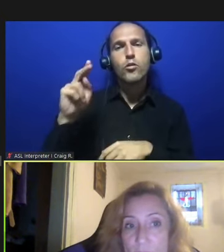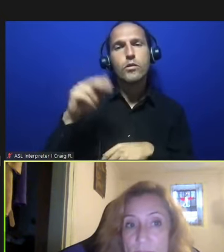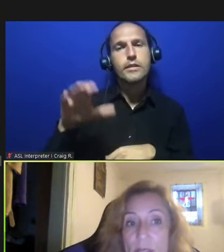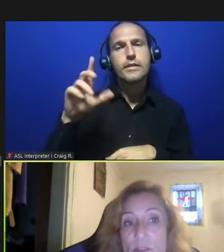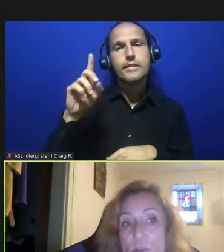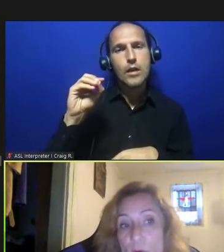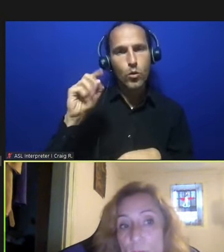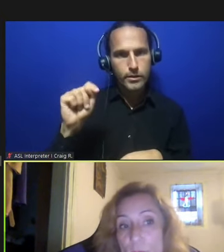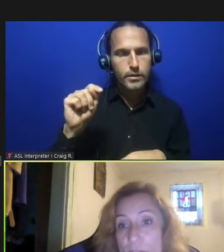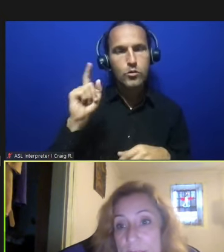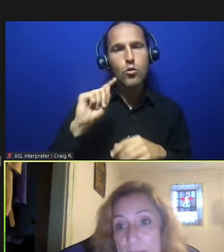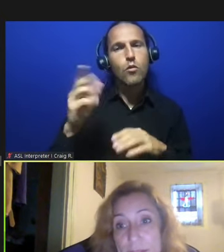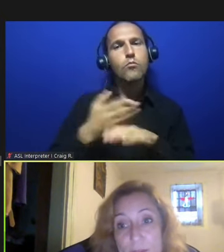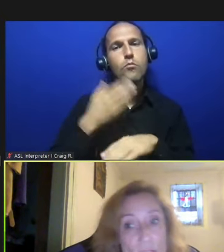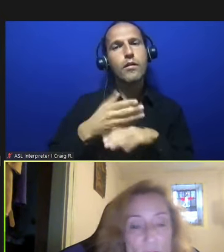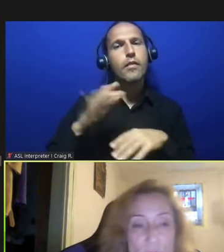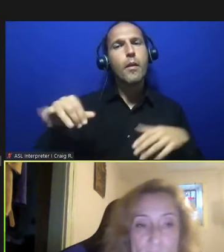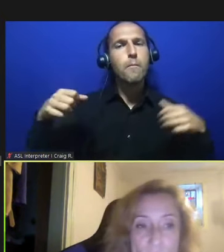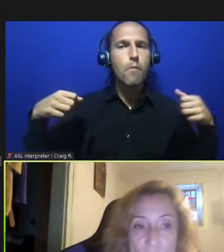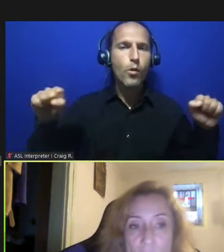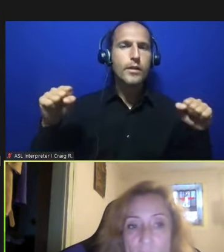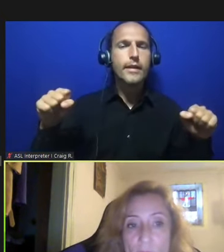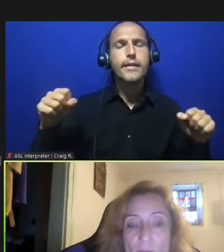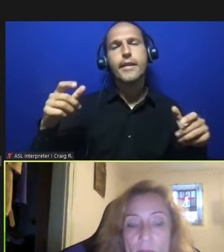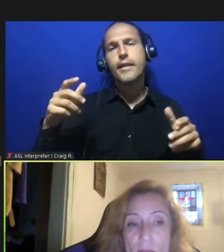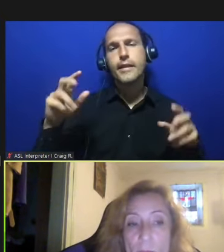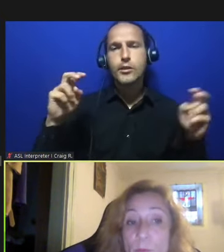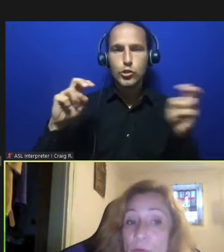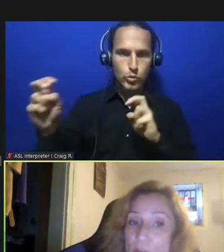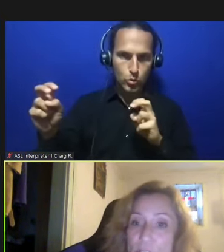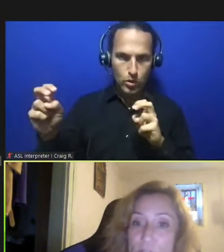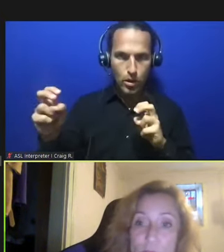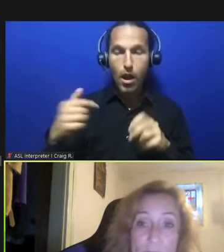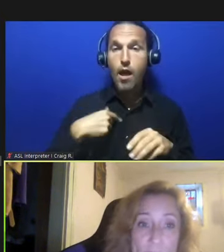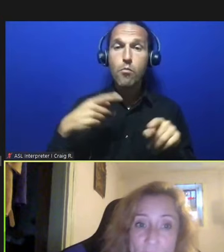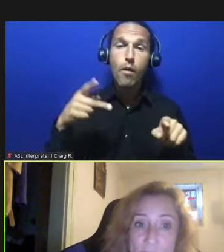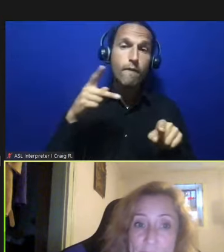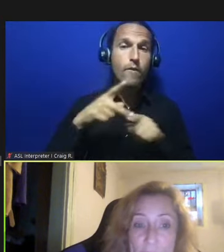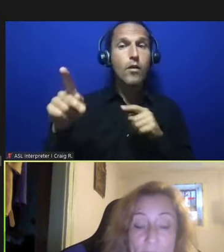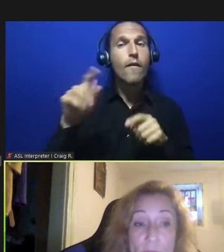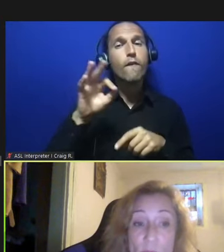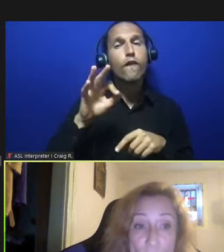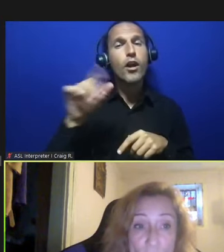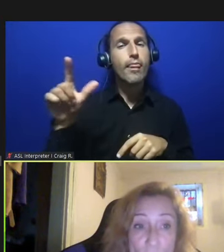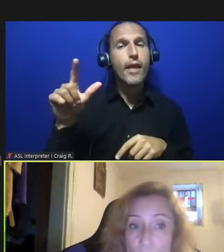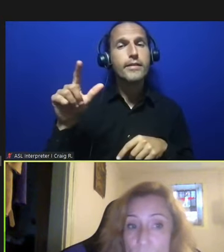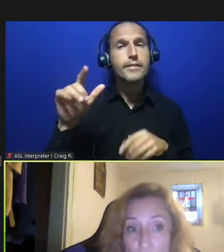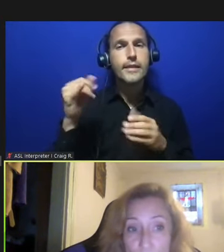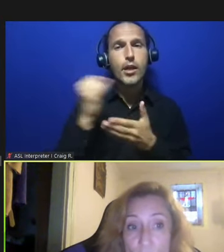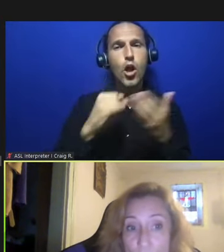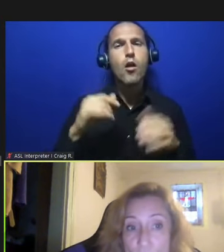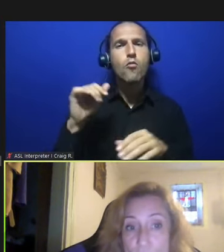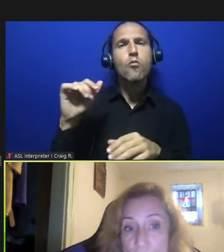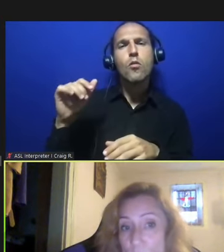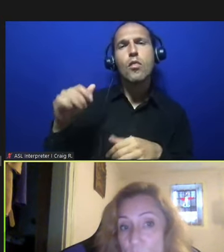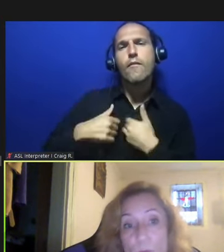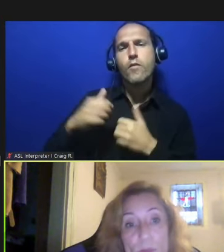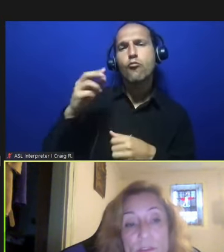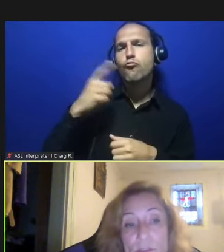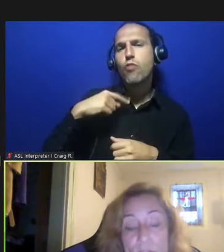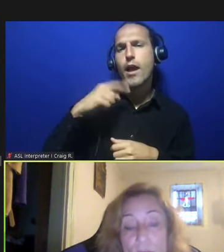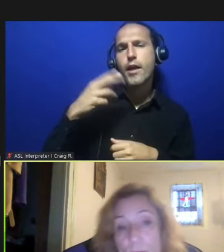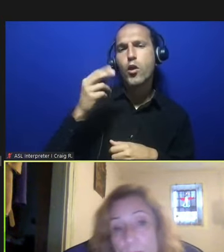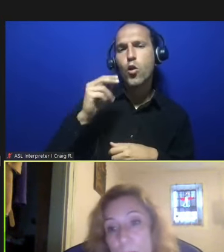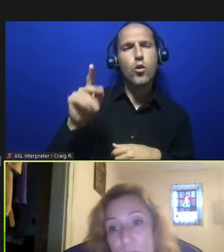DOT to work on motorcycle safety issues. I'm a professional freelance artist. I live in Red Hook, Brooklyn, which is a neighborhood